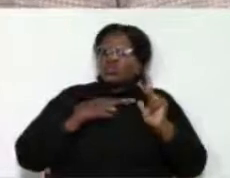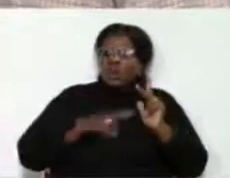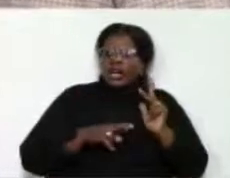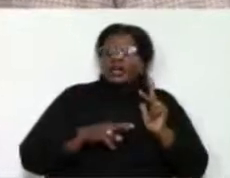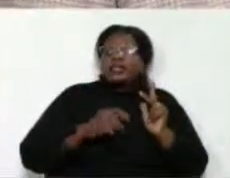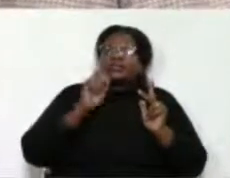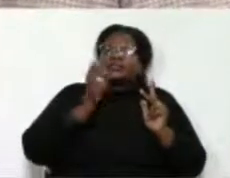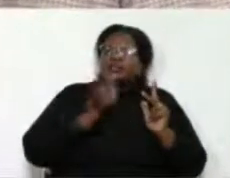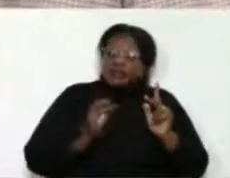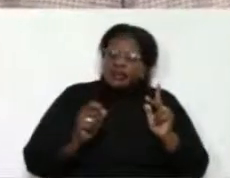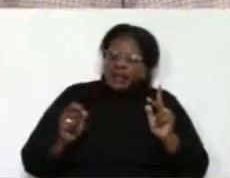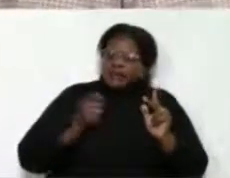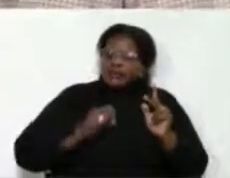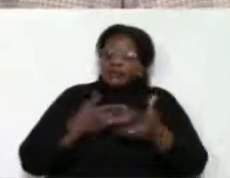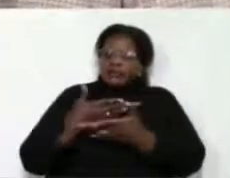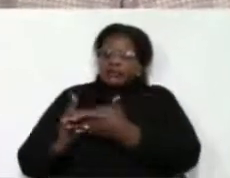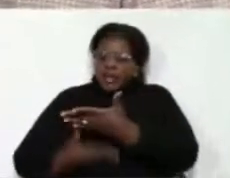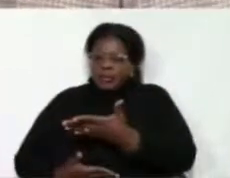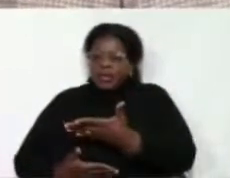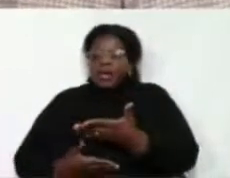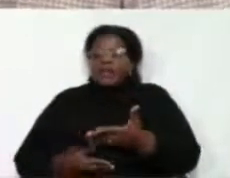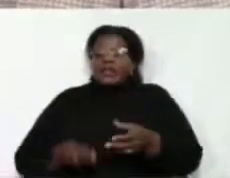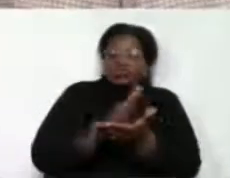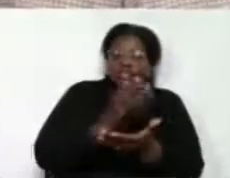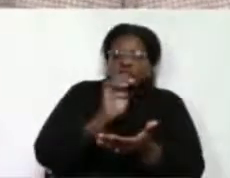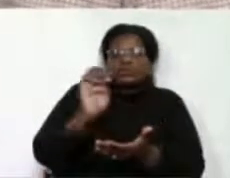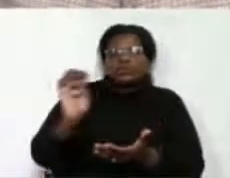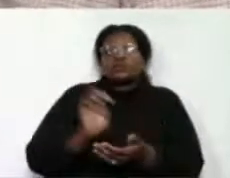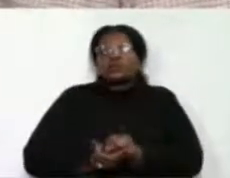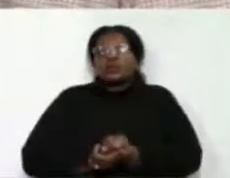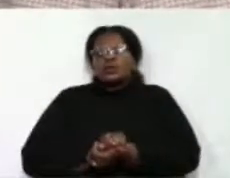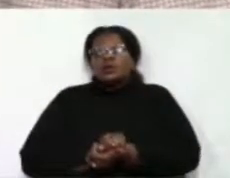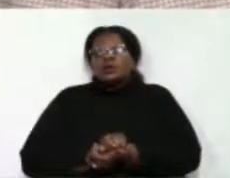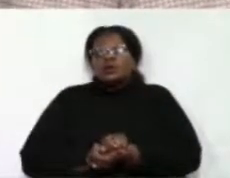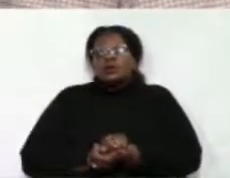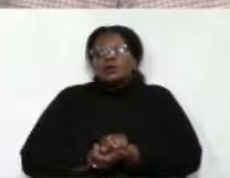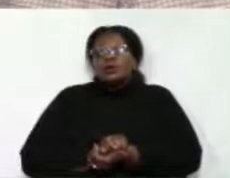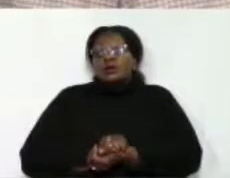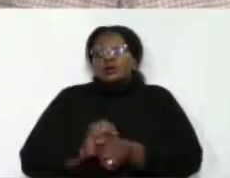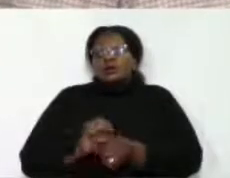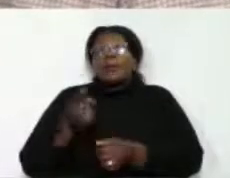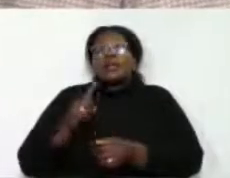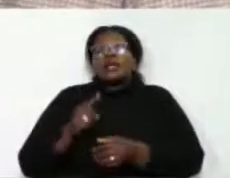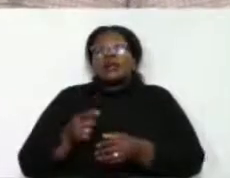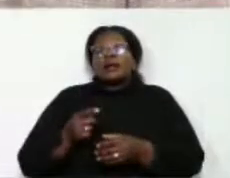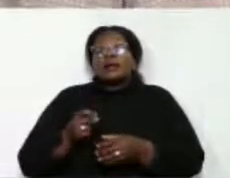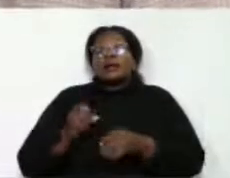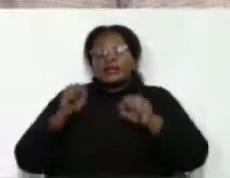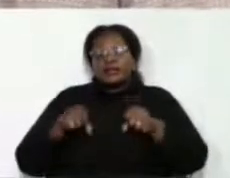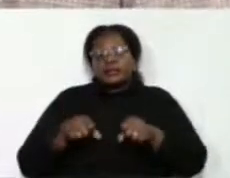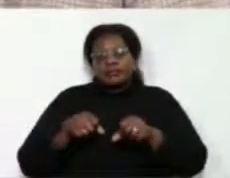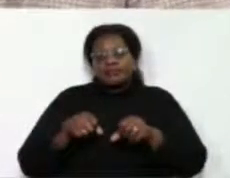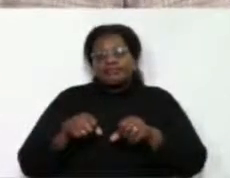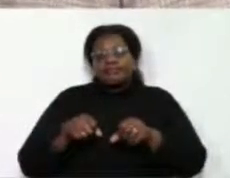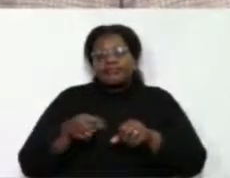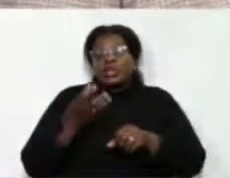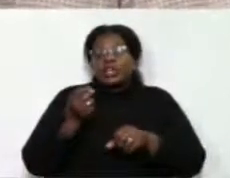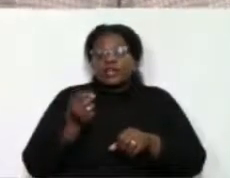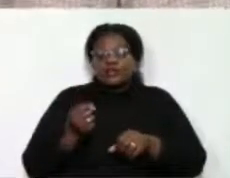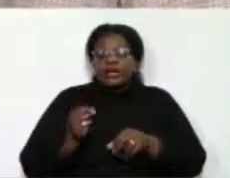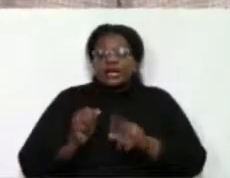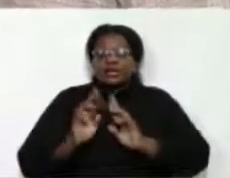on the CC, let's say, and you can have your name and you can have your next bullet is actually more formal. You could have a financial executive. Okay, great.